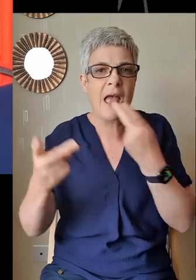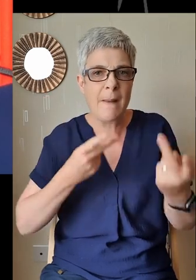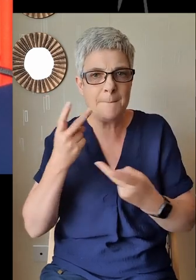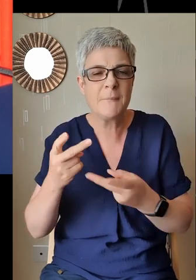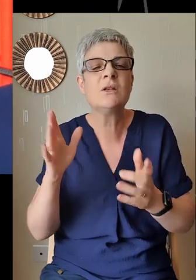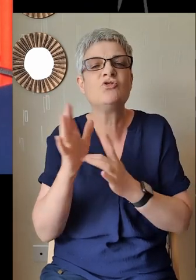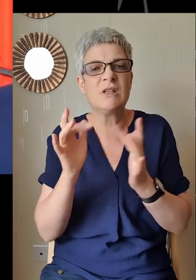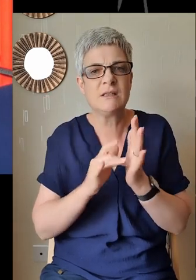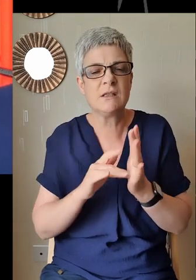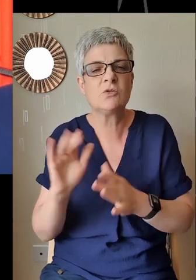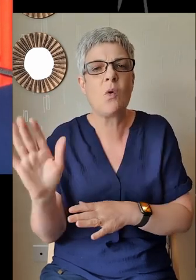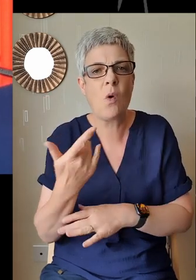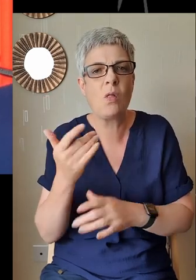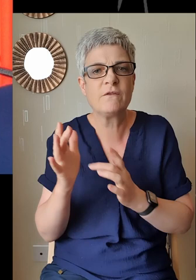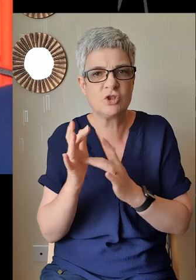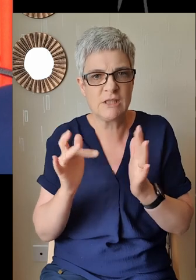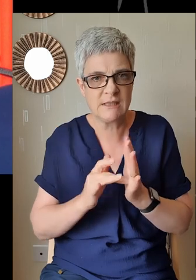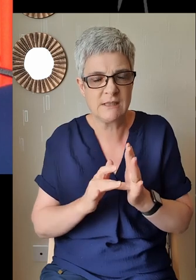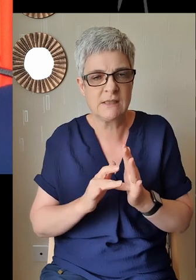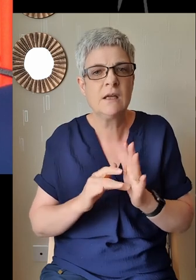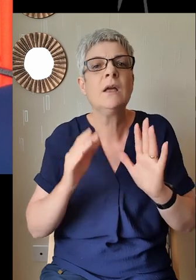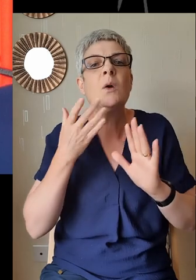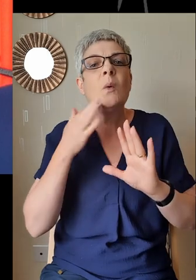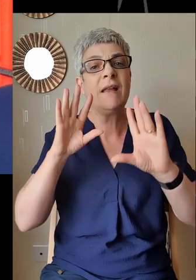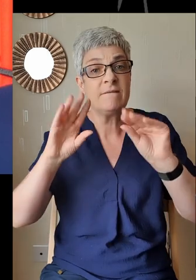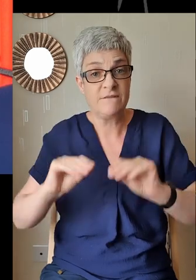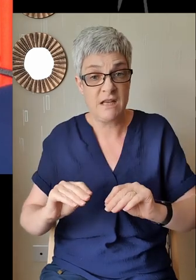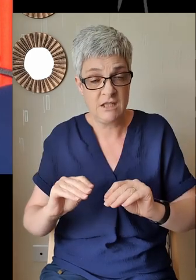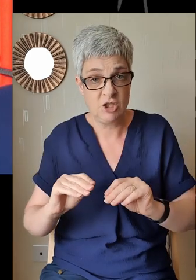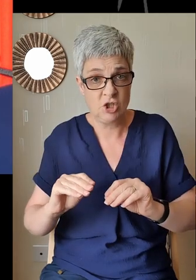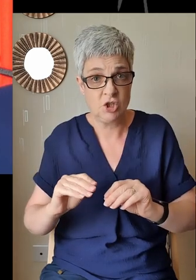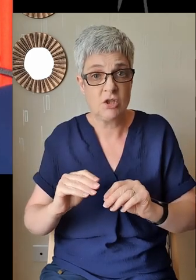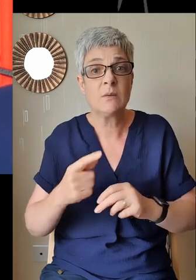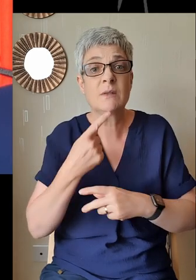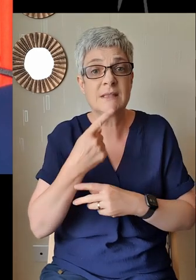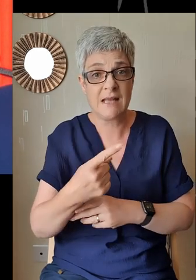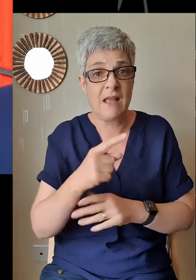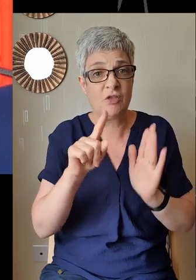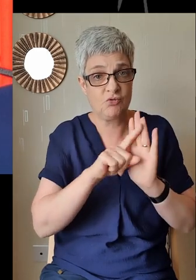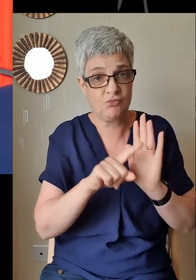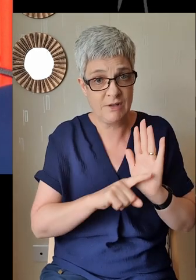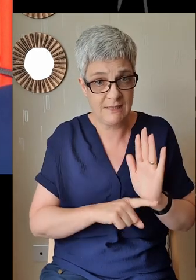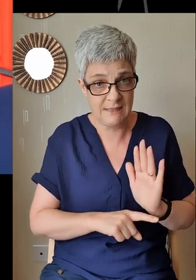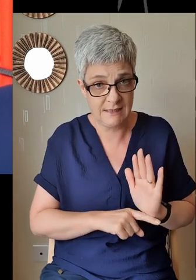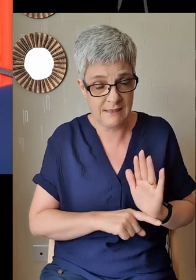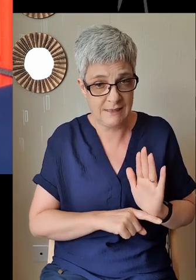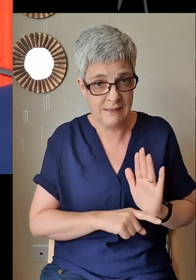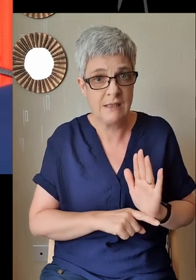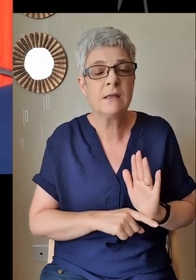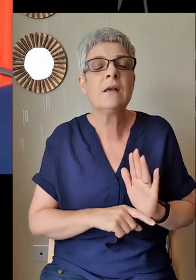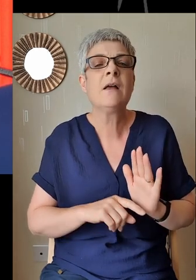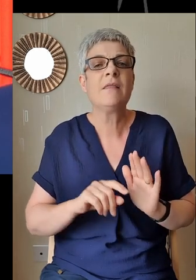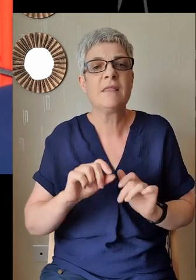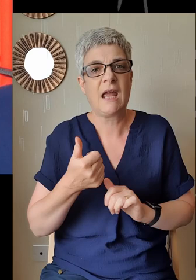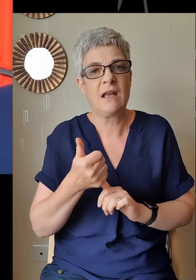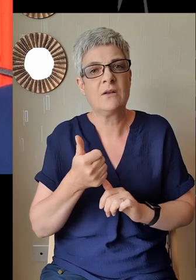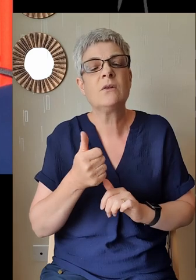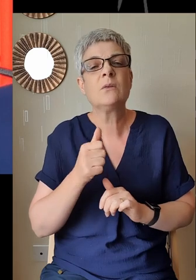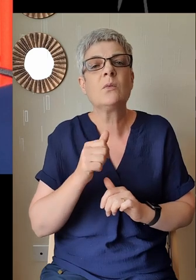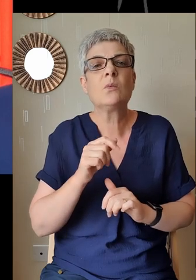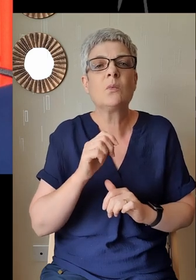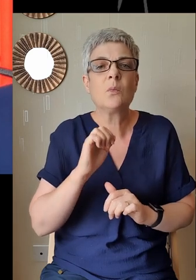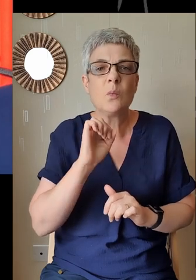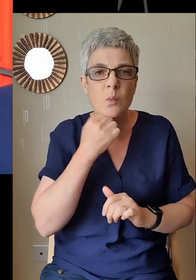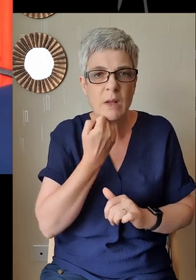it, we'll confess our faith together in the words of the Apostles' Creed. Thereafter, we'll be led in prayer by the folks of